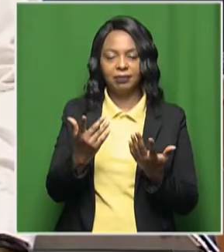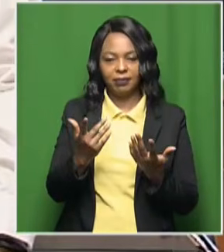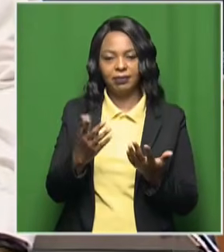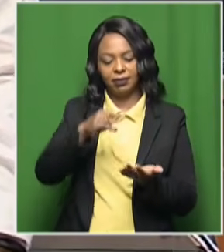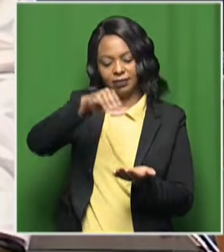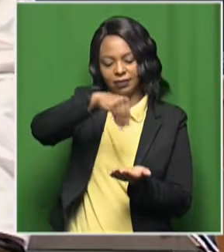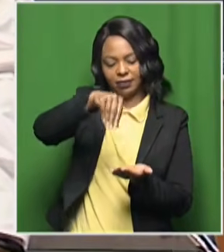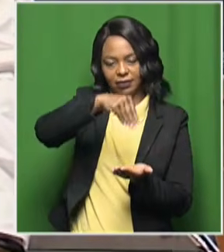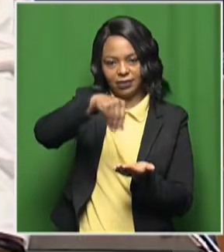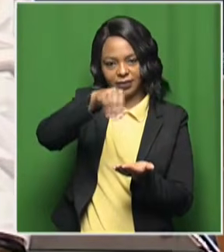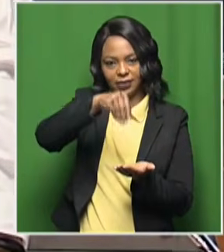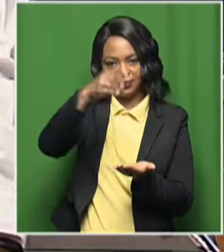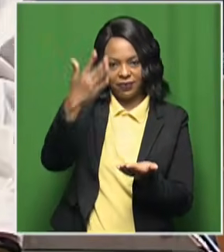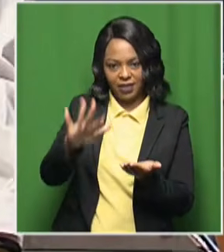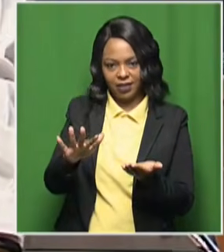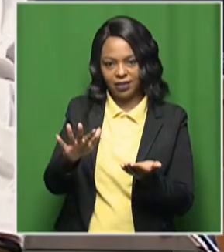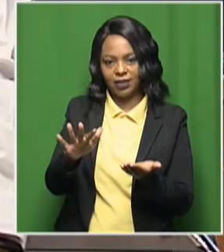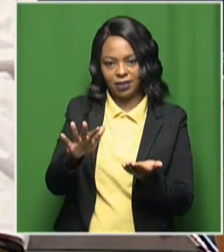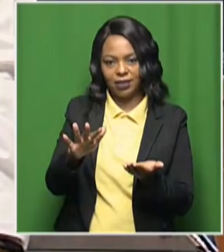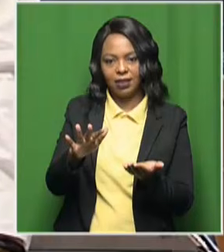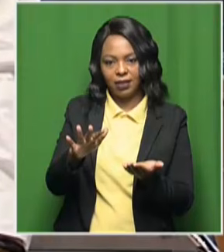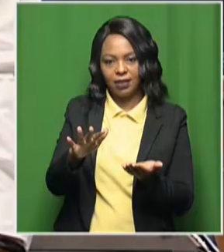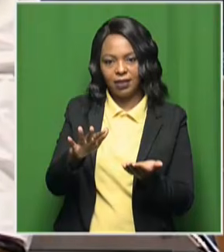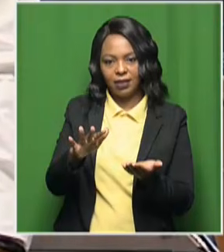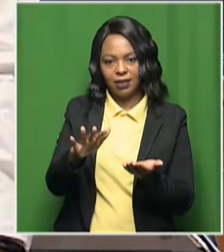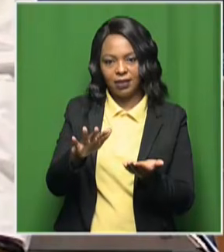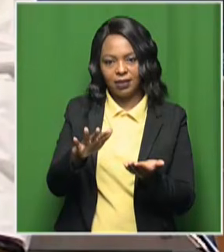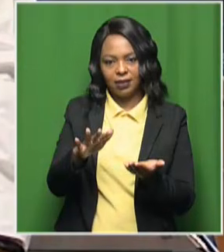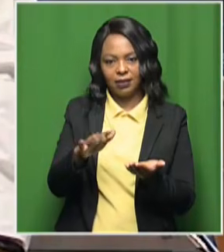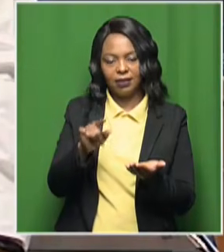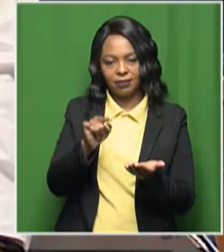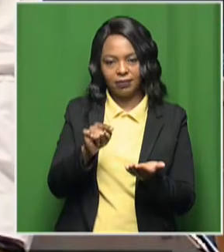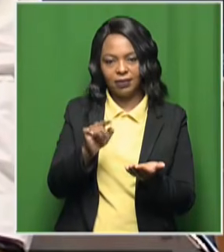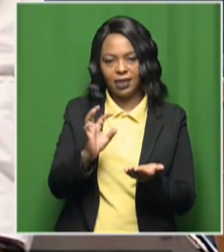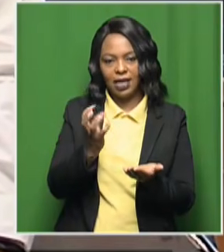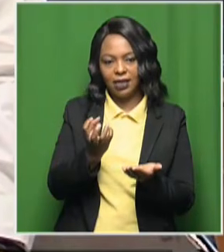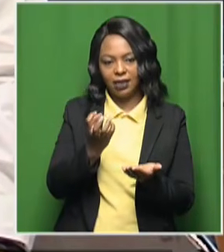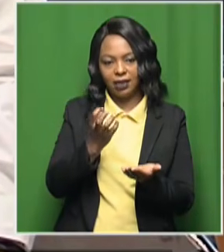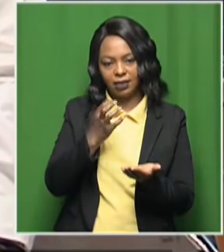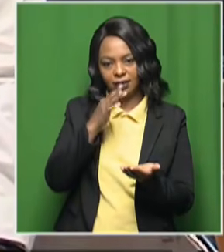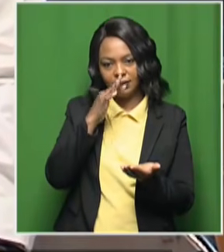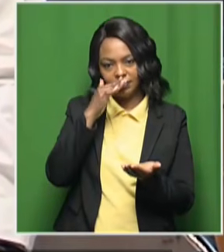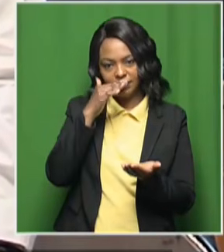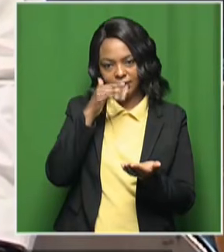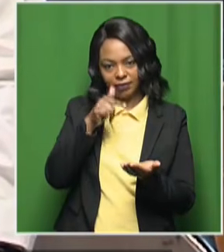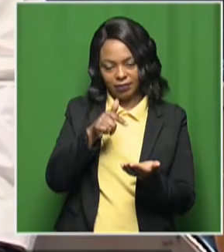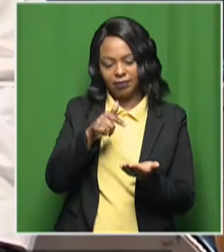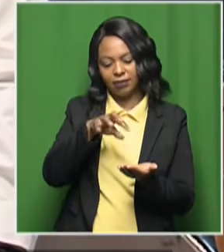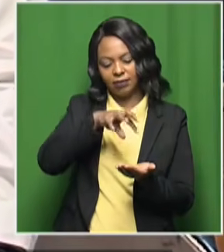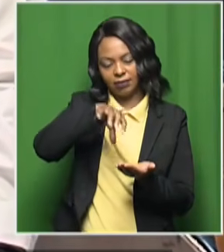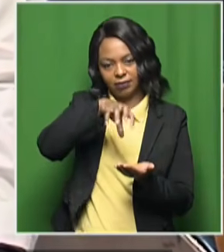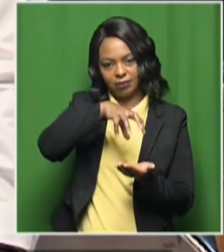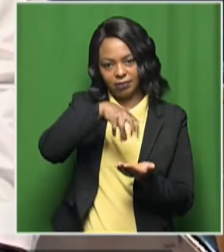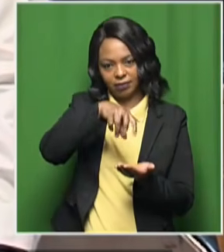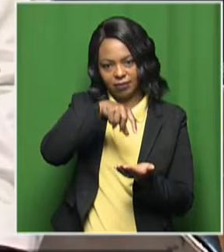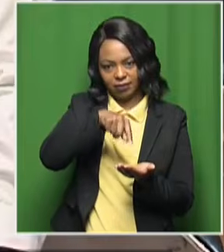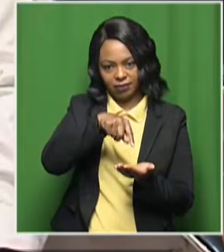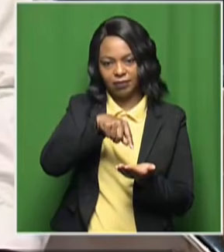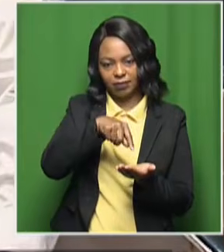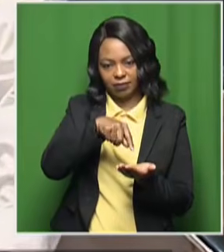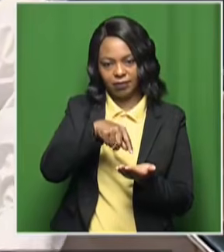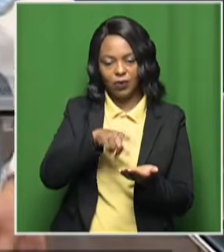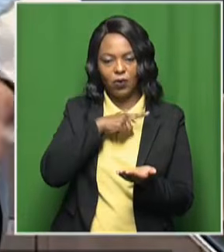like loud. It's not like a main feature in whatever it is that you're going to be tasting. It just sort of enhances. Yeah. That's